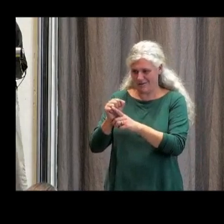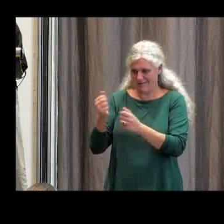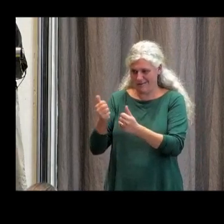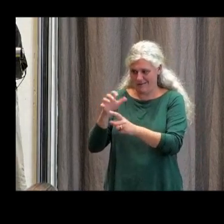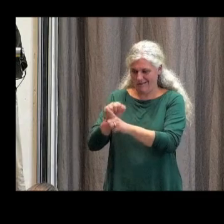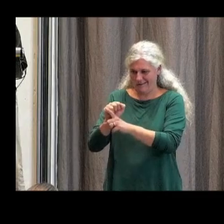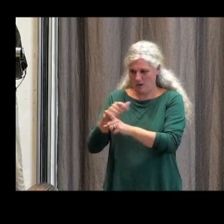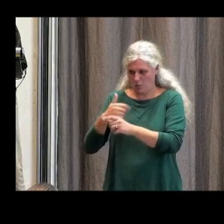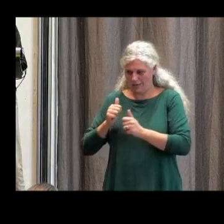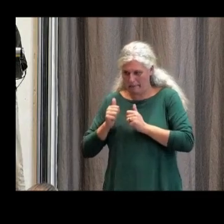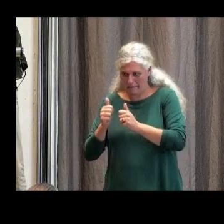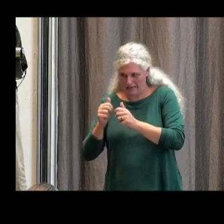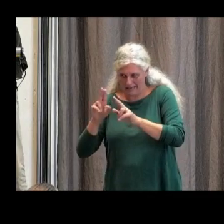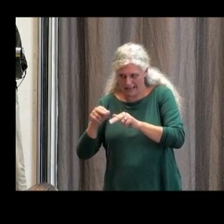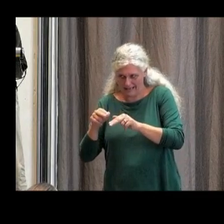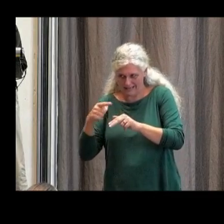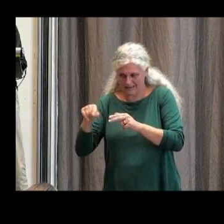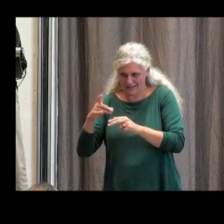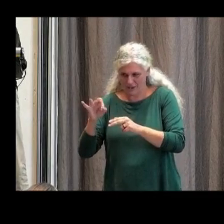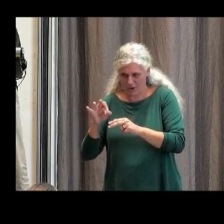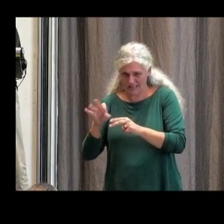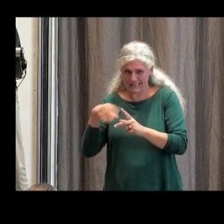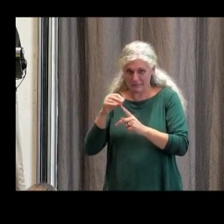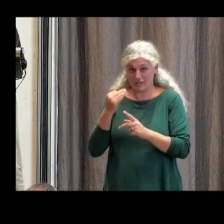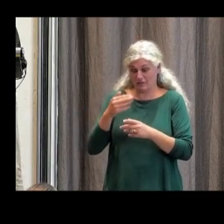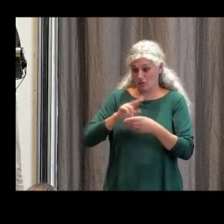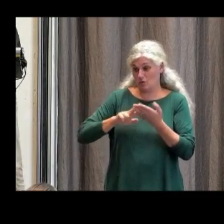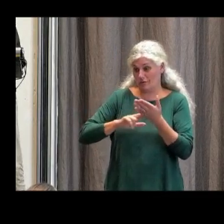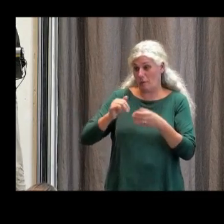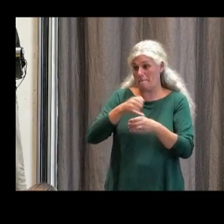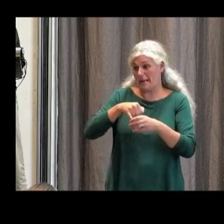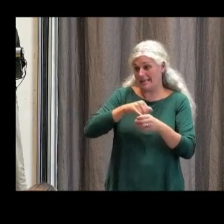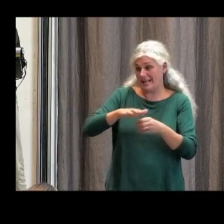its capabilities might be, particularly in medical detection.